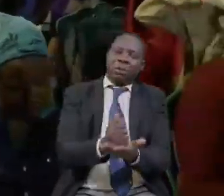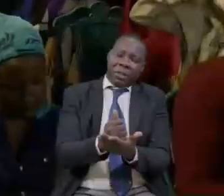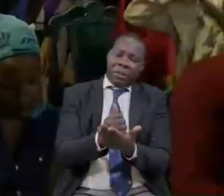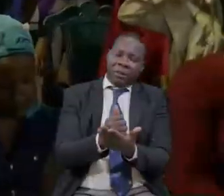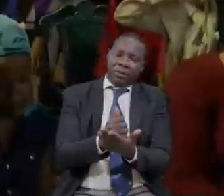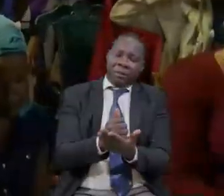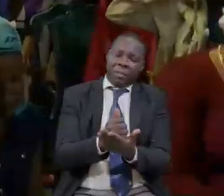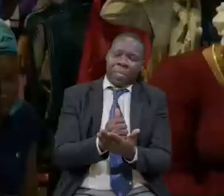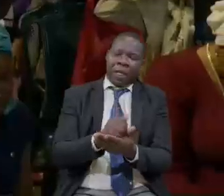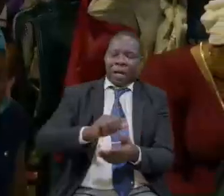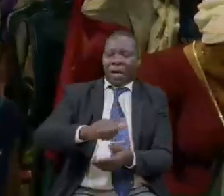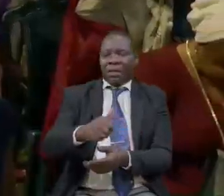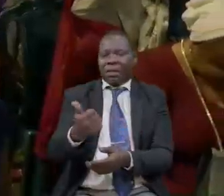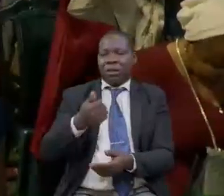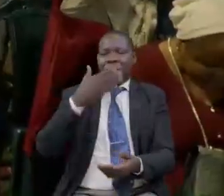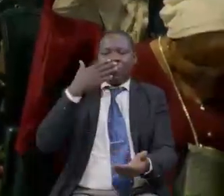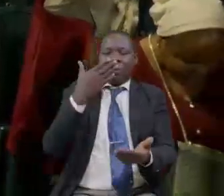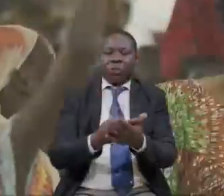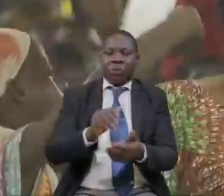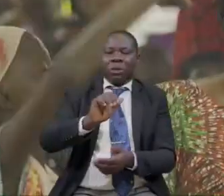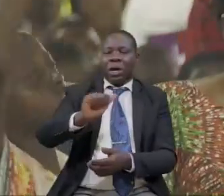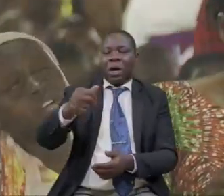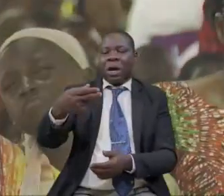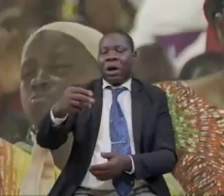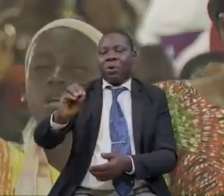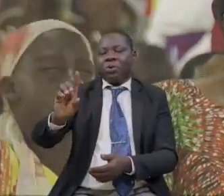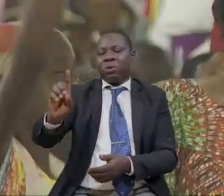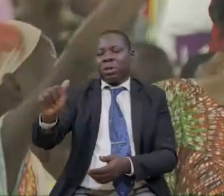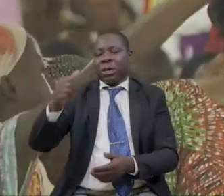Another good order. Amen.